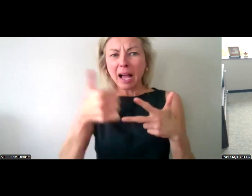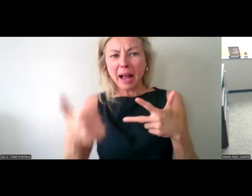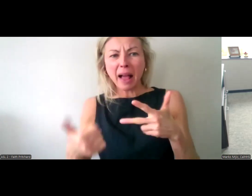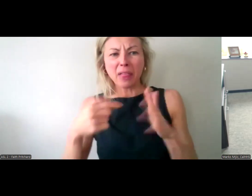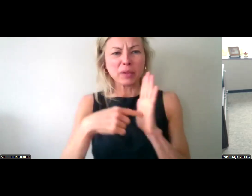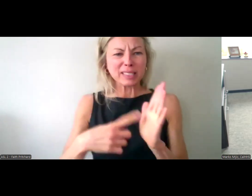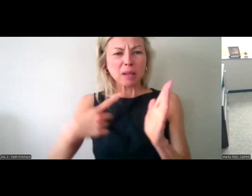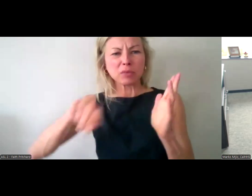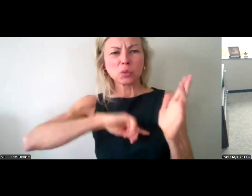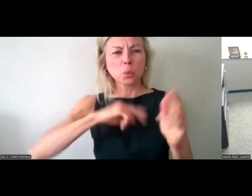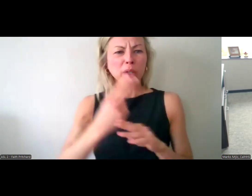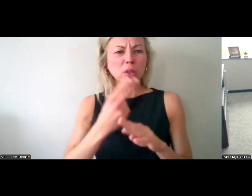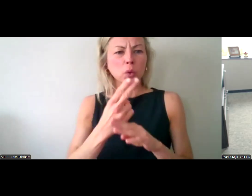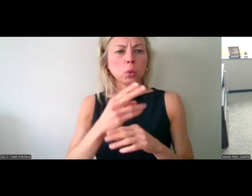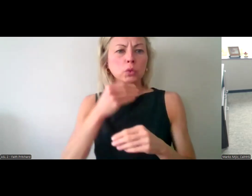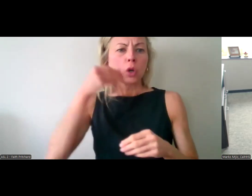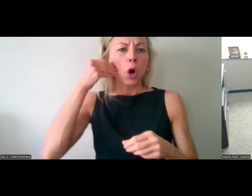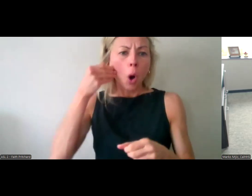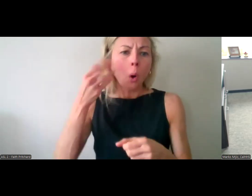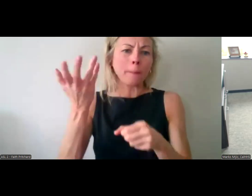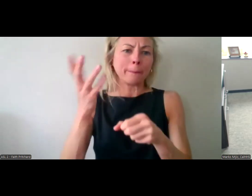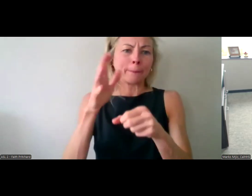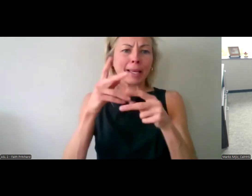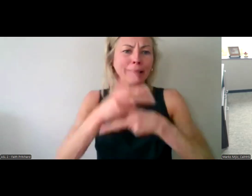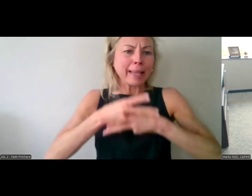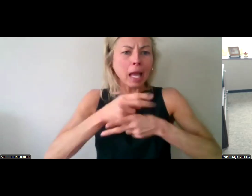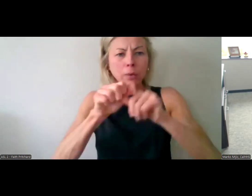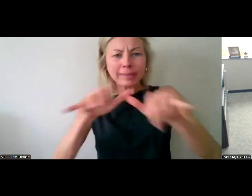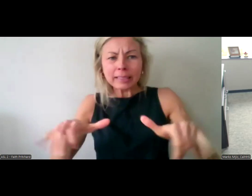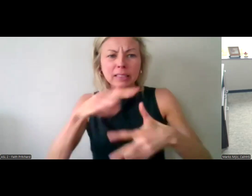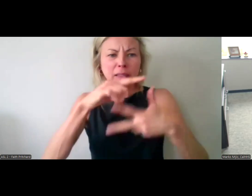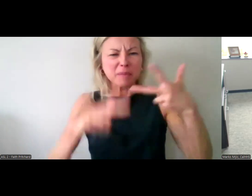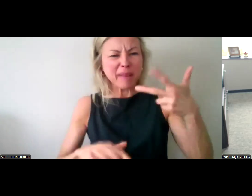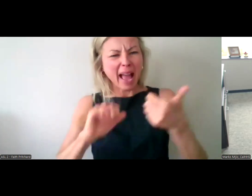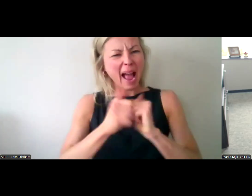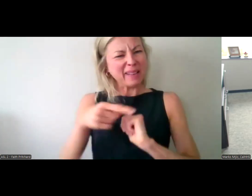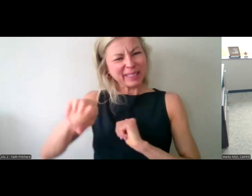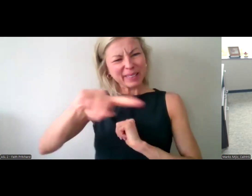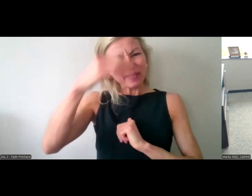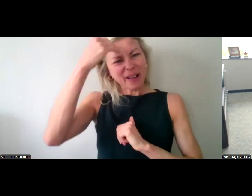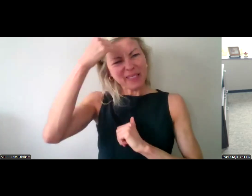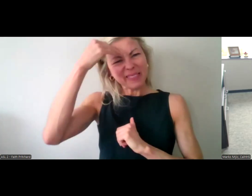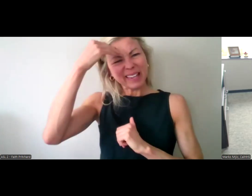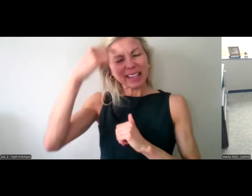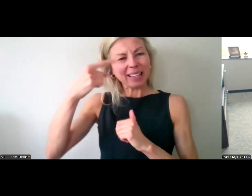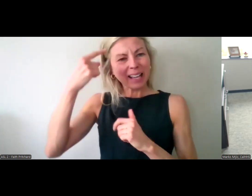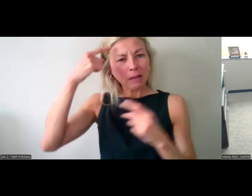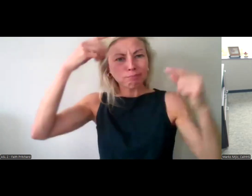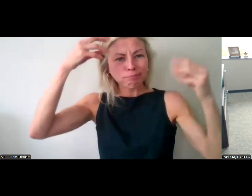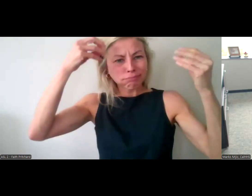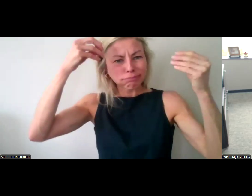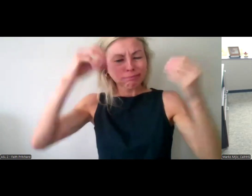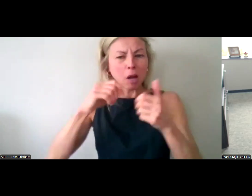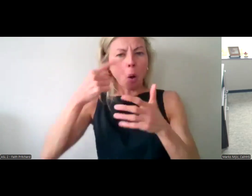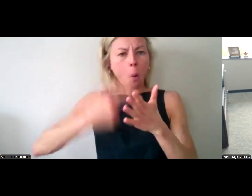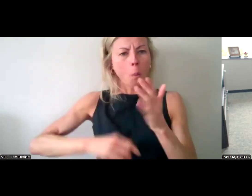care system. How do we begin to think, how do you all begin to think, help us think through, like, what is the